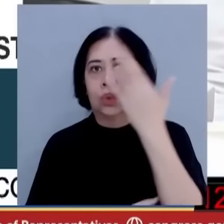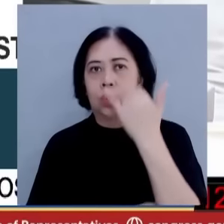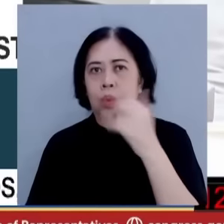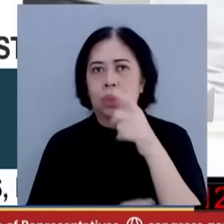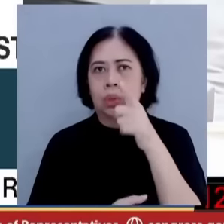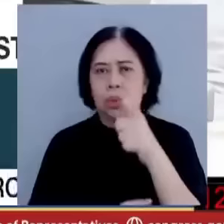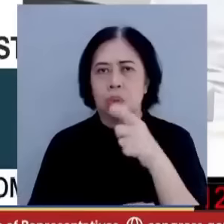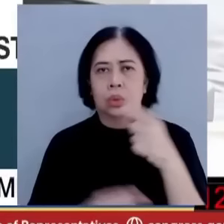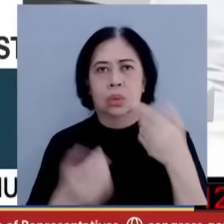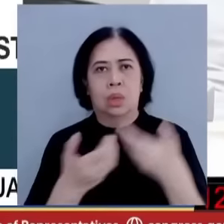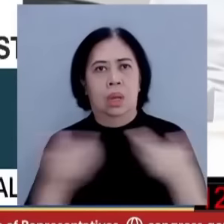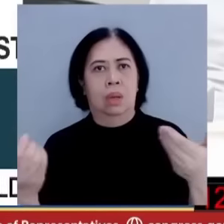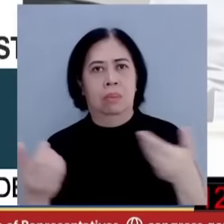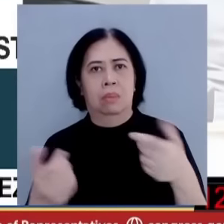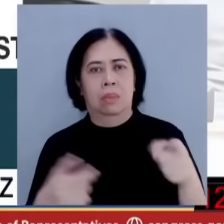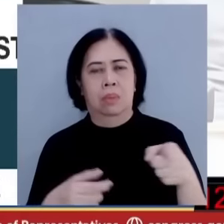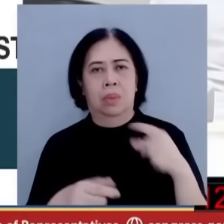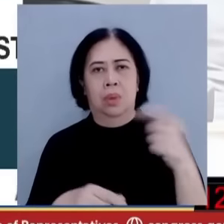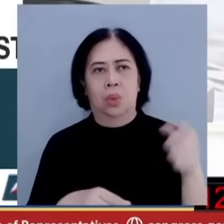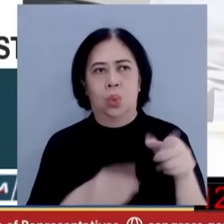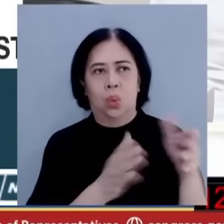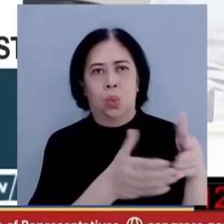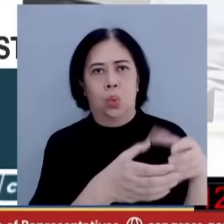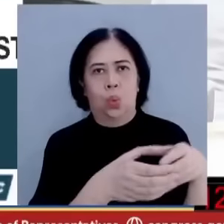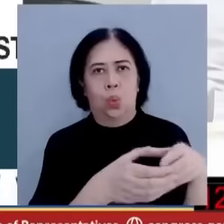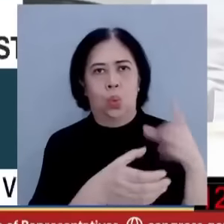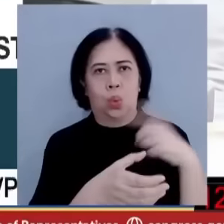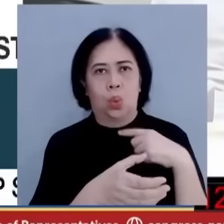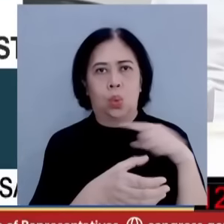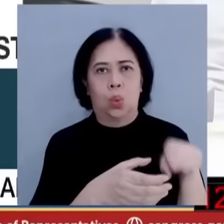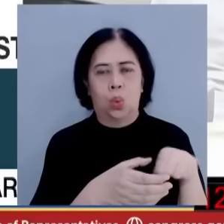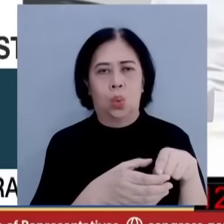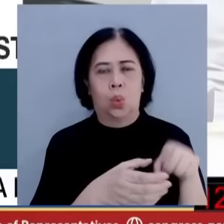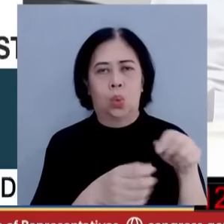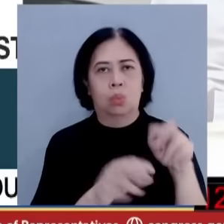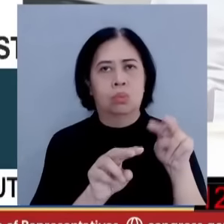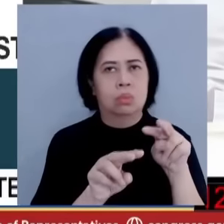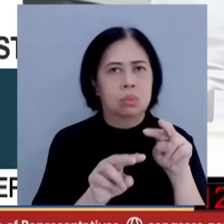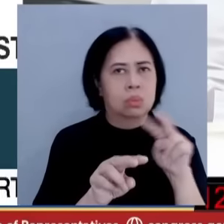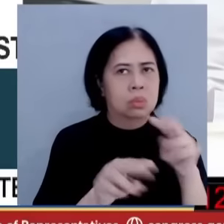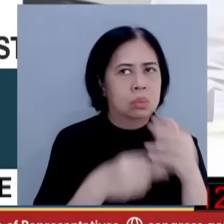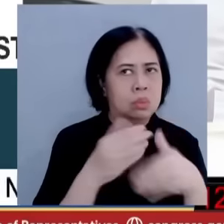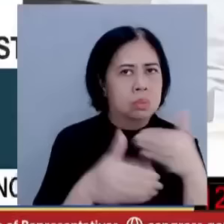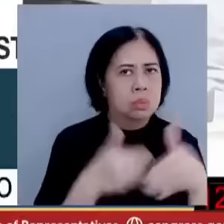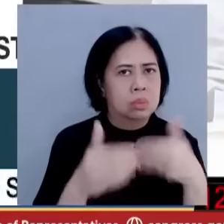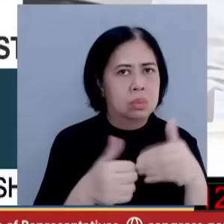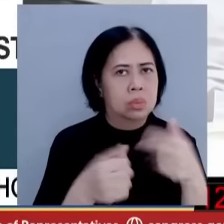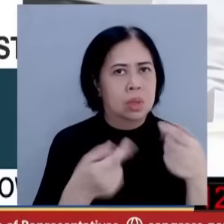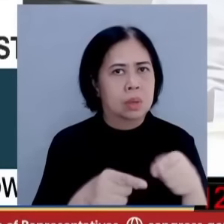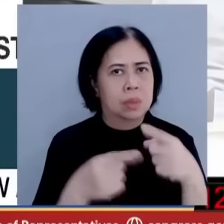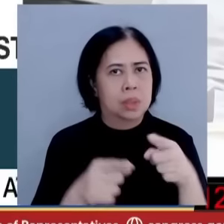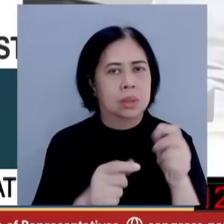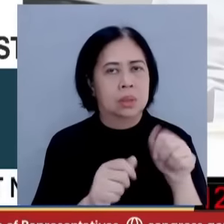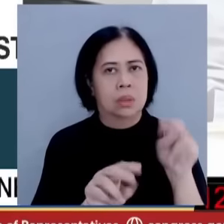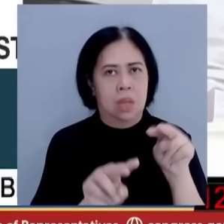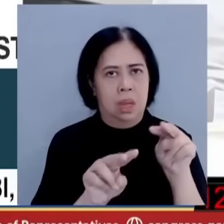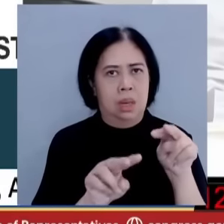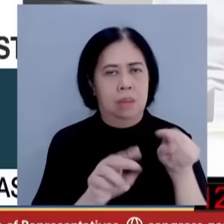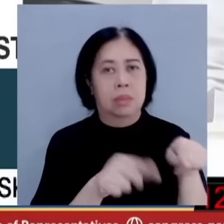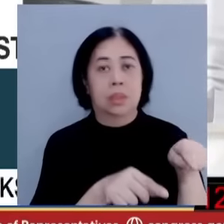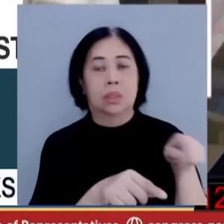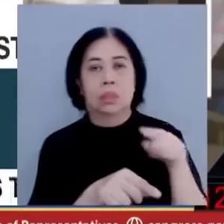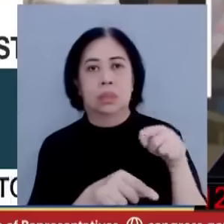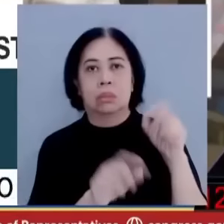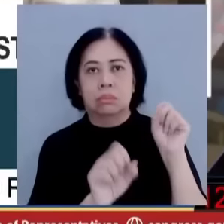divided, because there are those who have been keeping tab of, you know, the proceedings that have been happening, meaning they are able